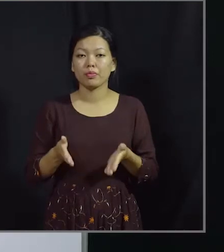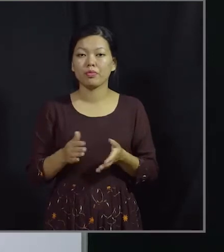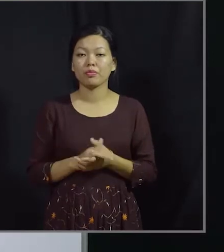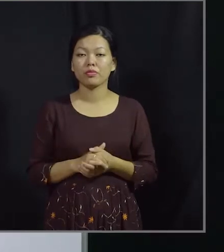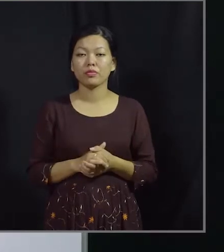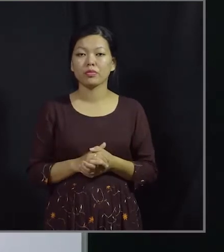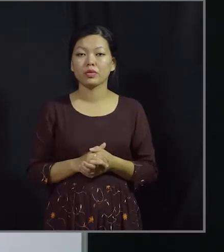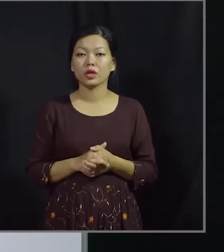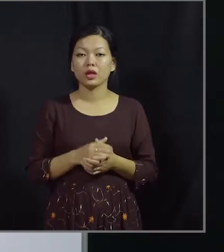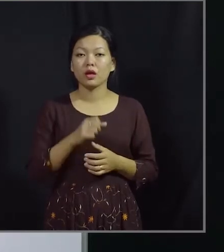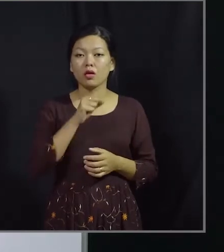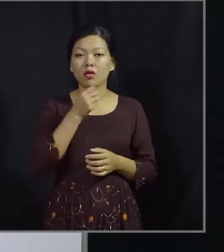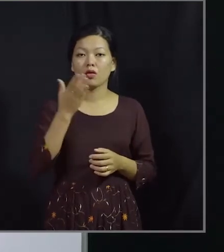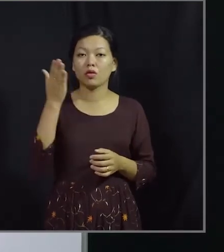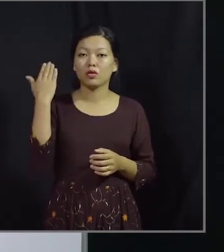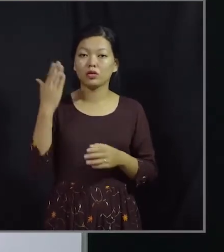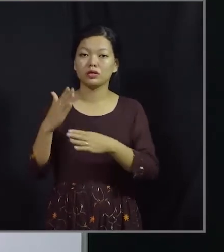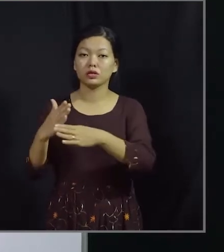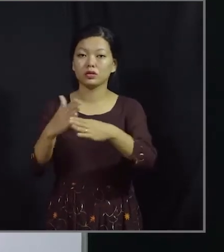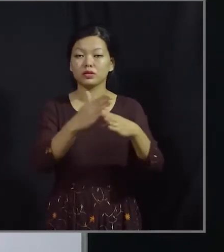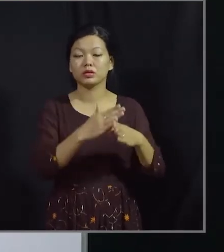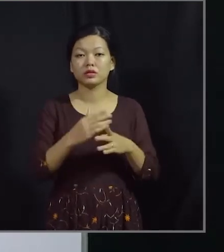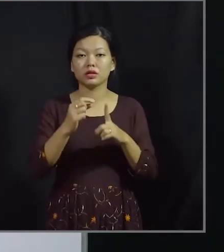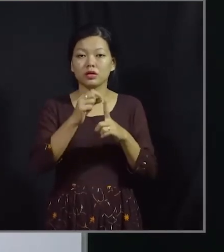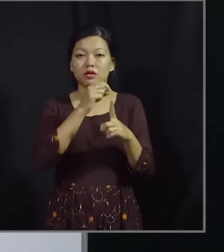the old profit sharing ratio has to be changed.